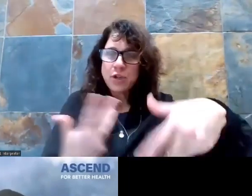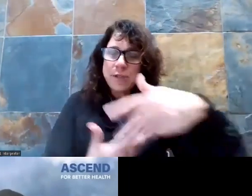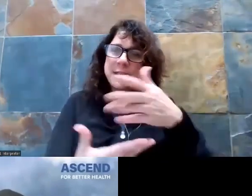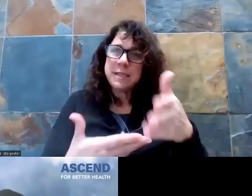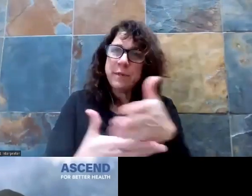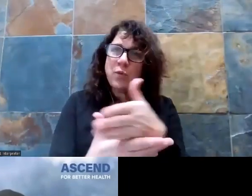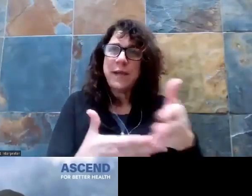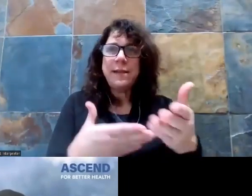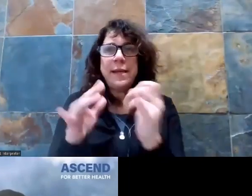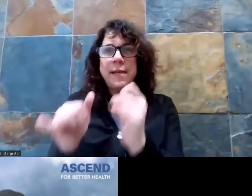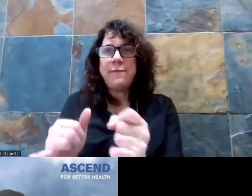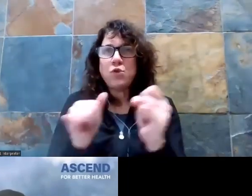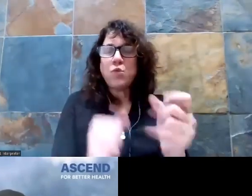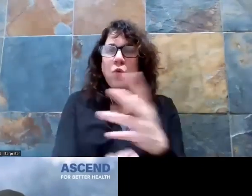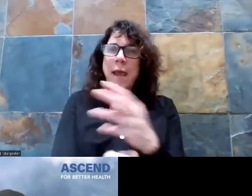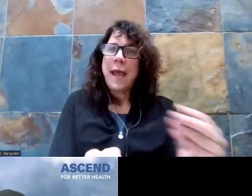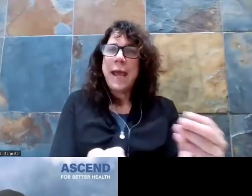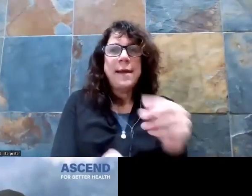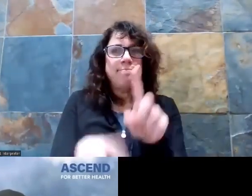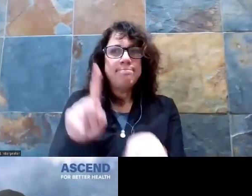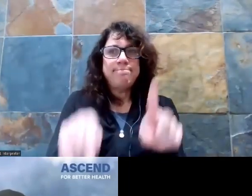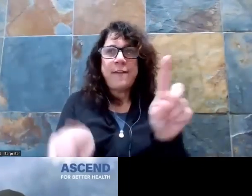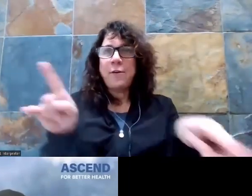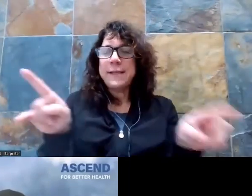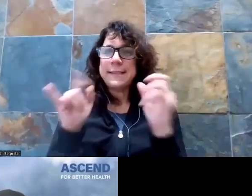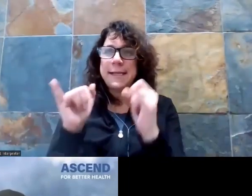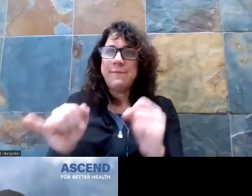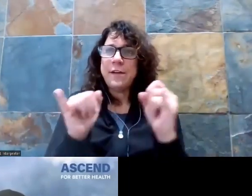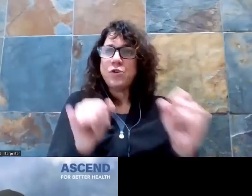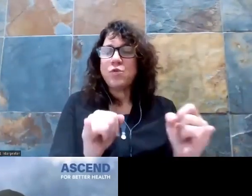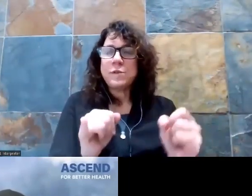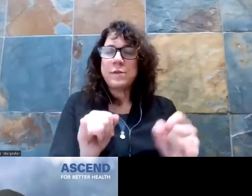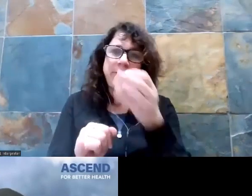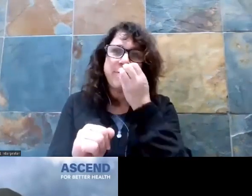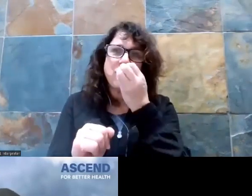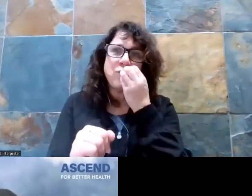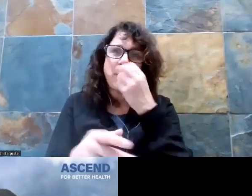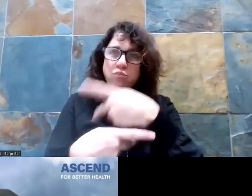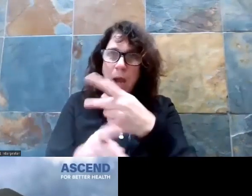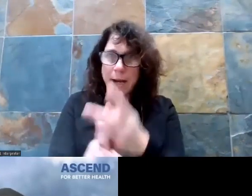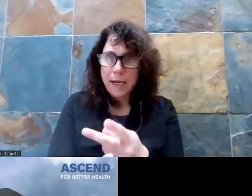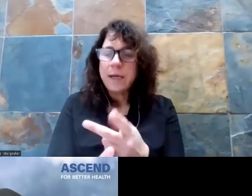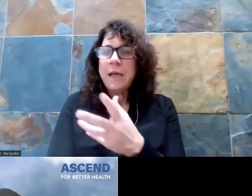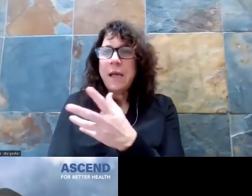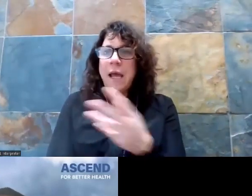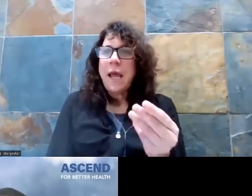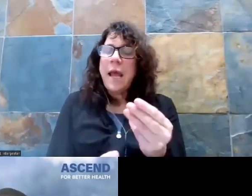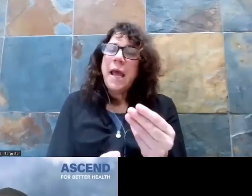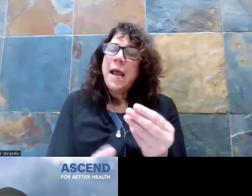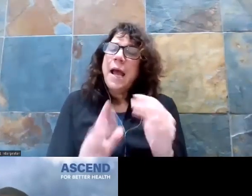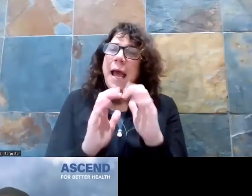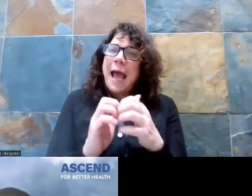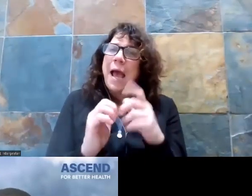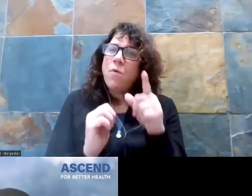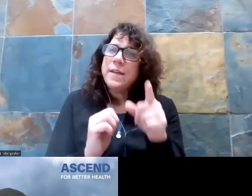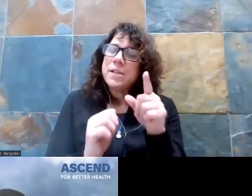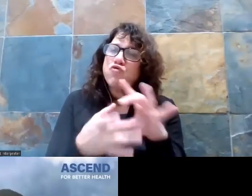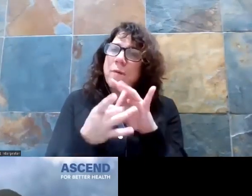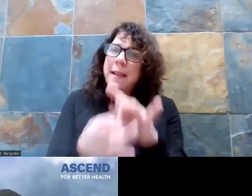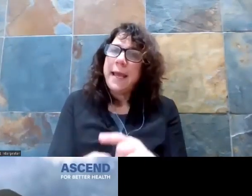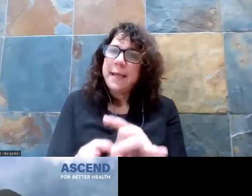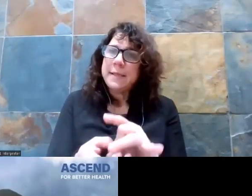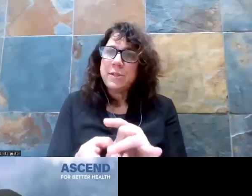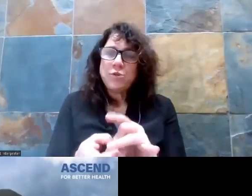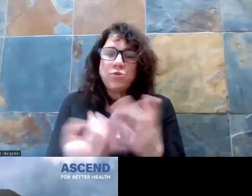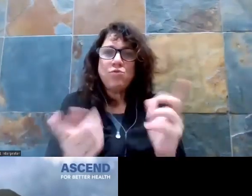an individual and various individuals and that food product and how this relates to or